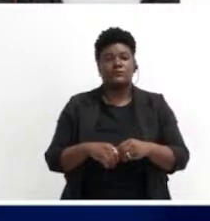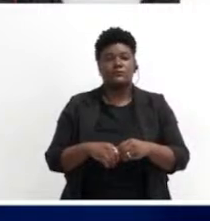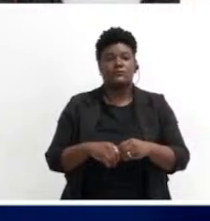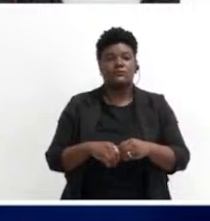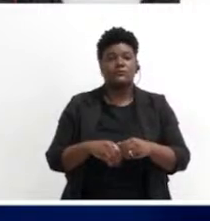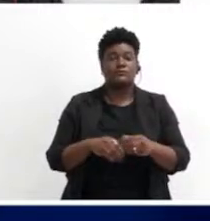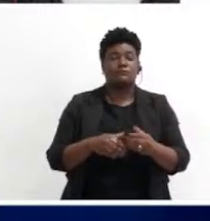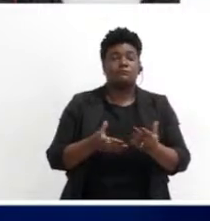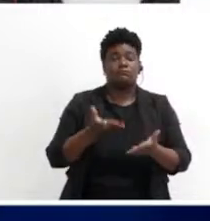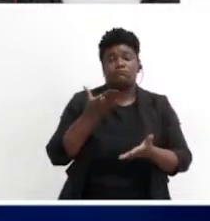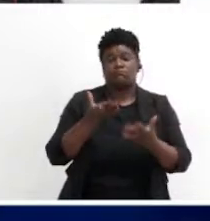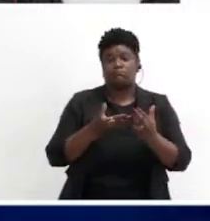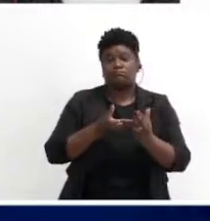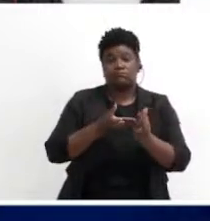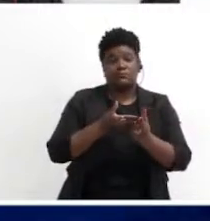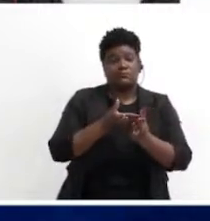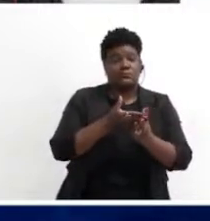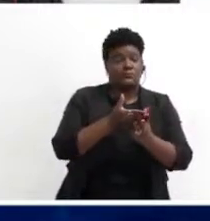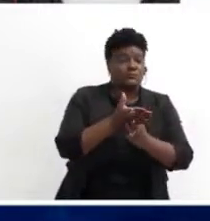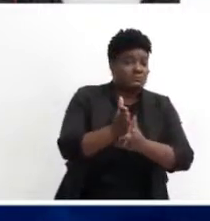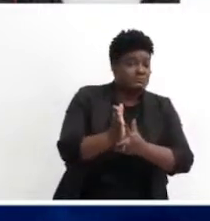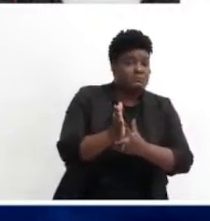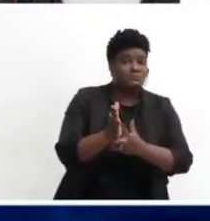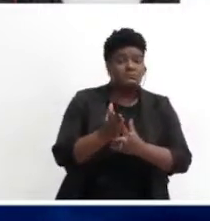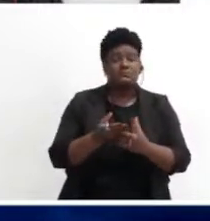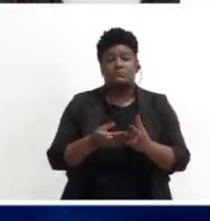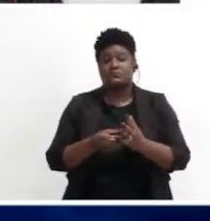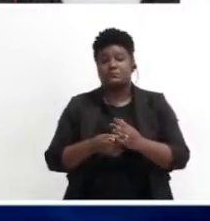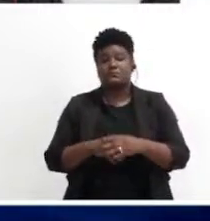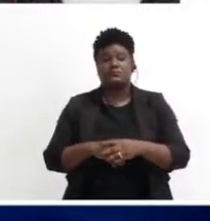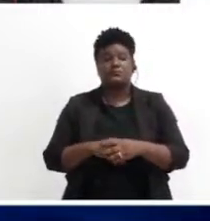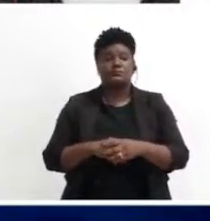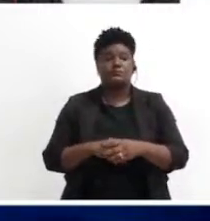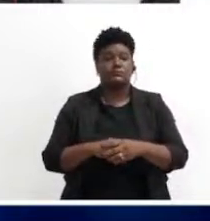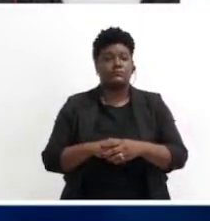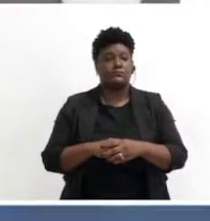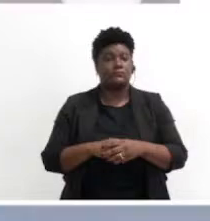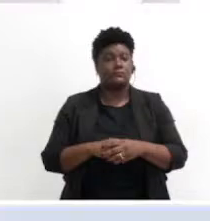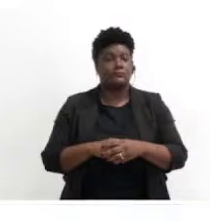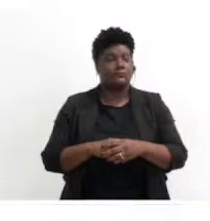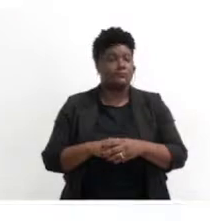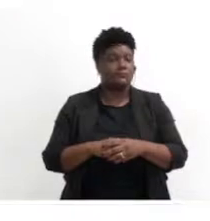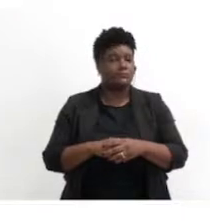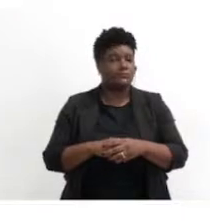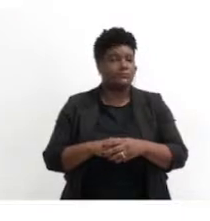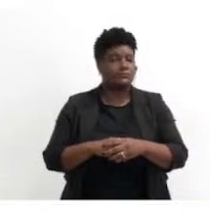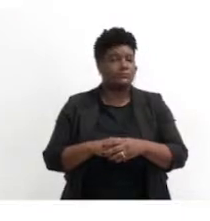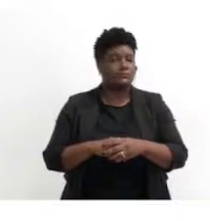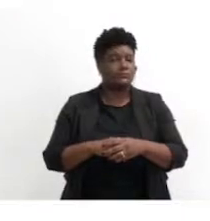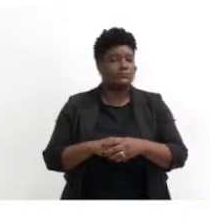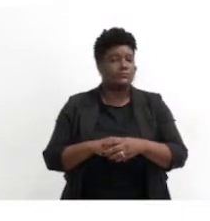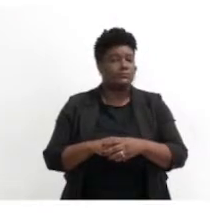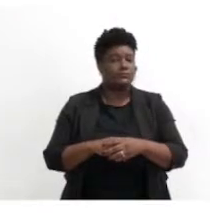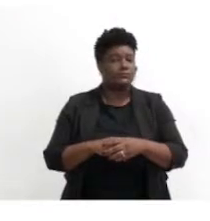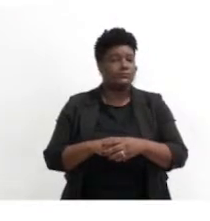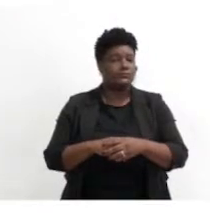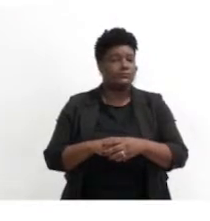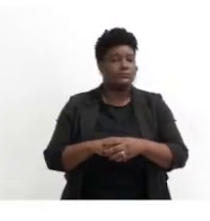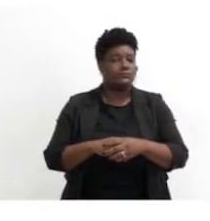Interestingly, voids generally are not a problem. You could have even as much as 30% void